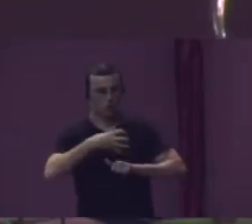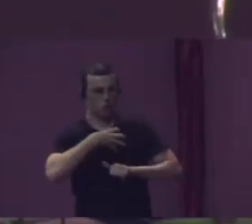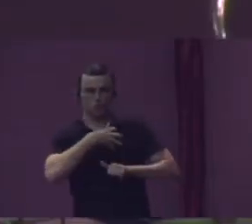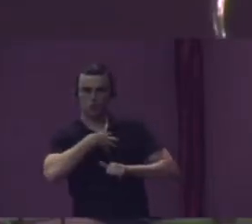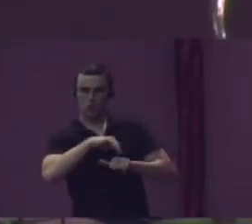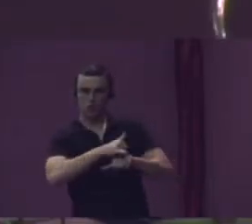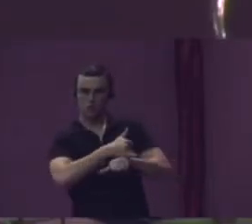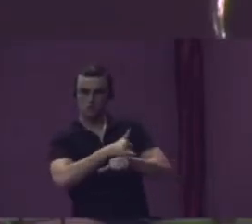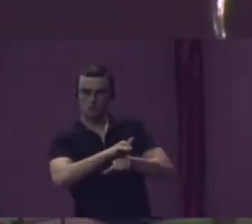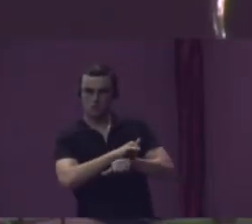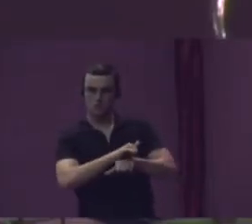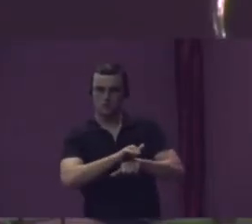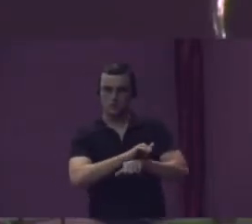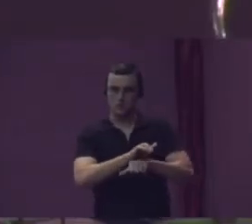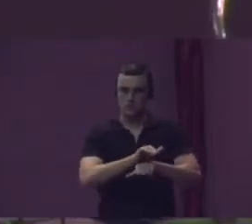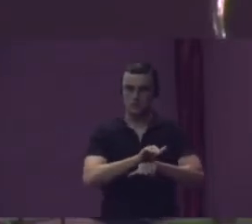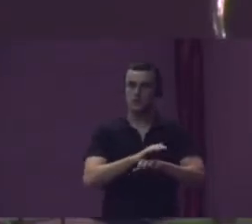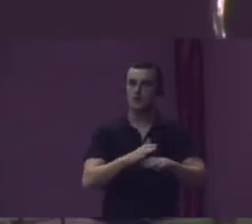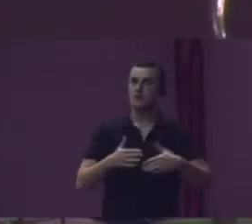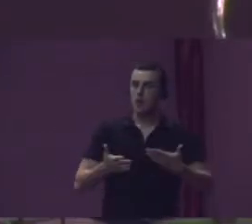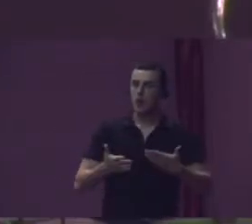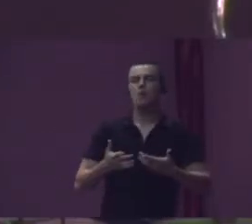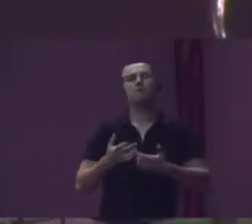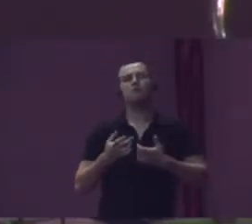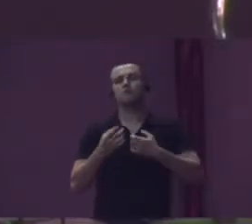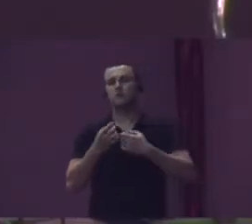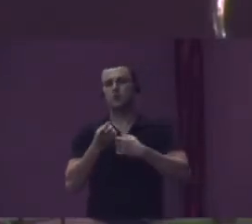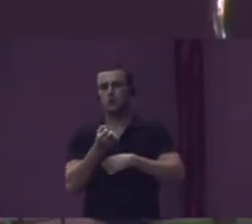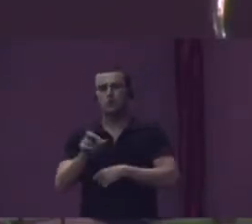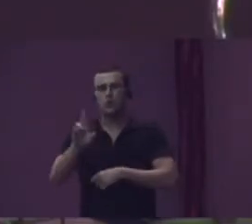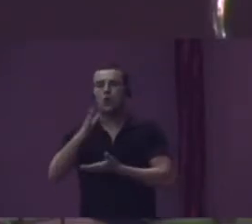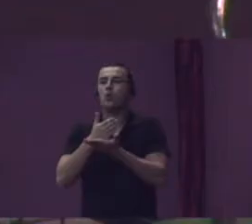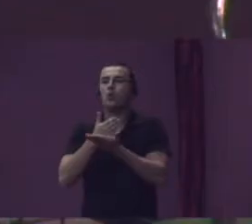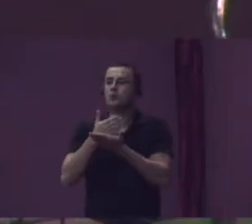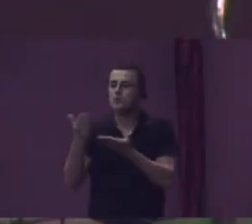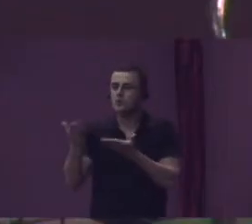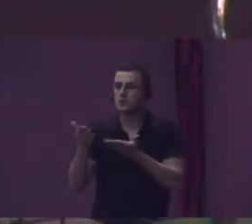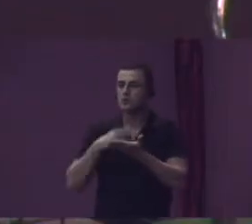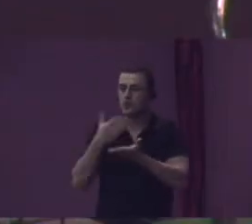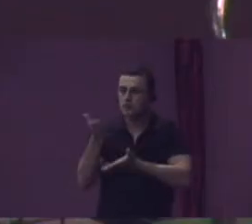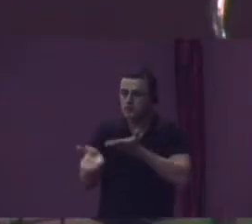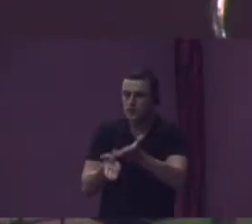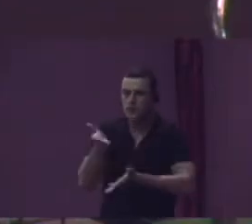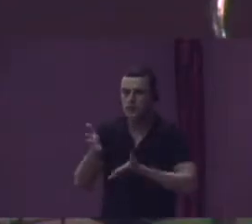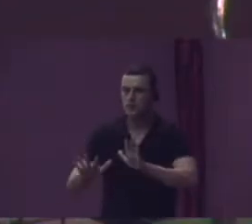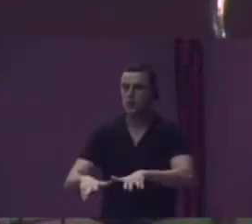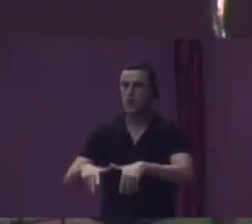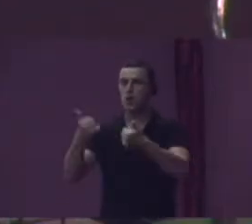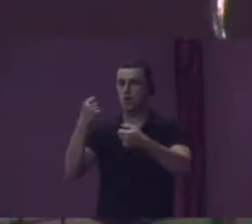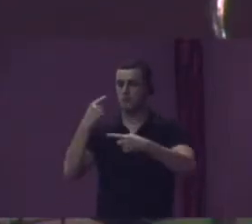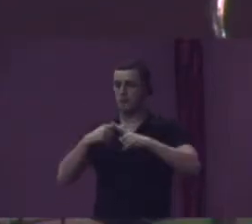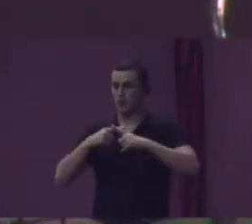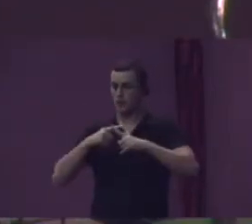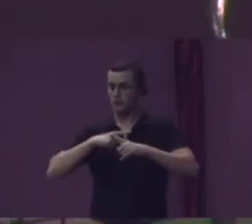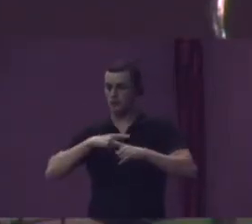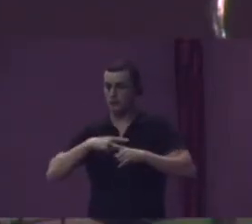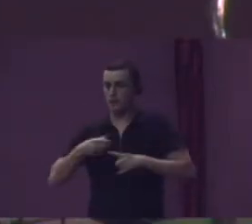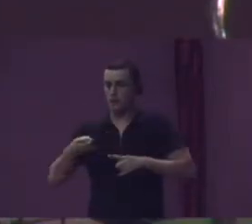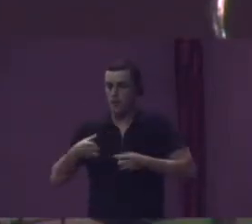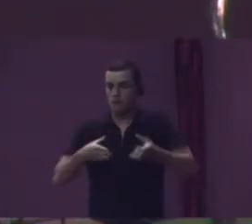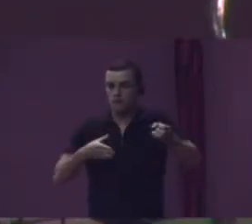social clout through new technologies, but also found themselves having to justify their practice and decisions more than